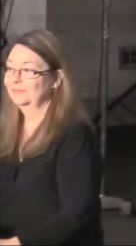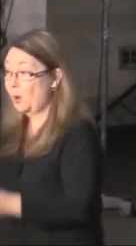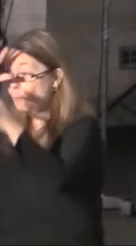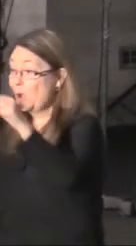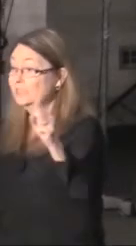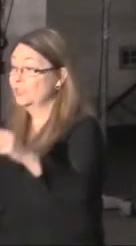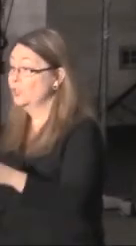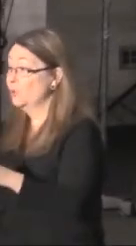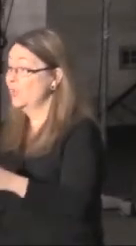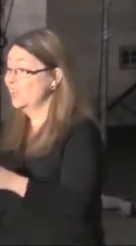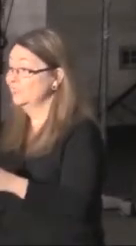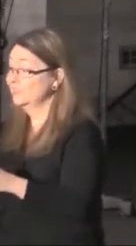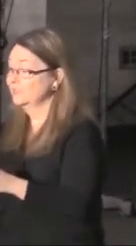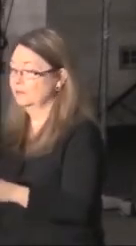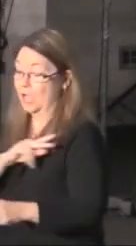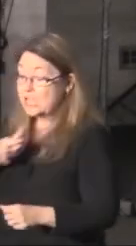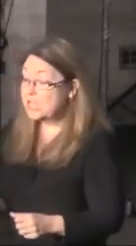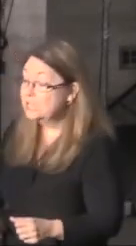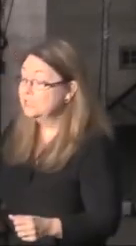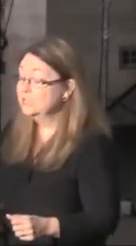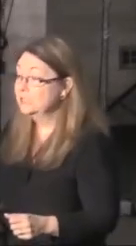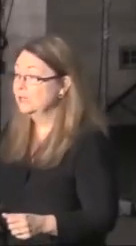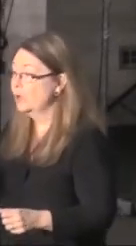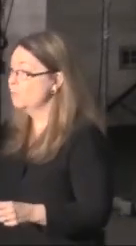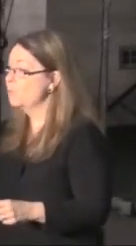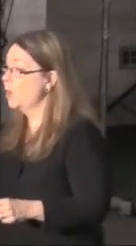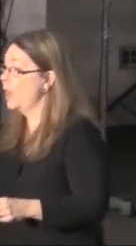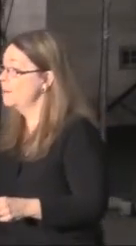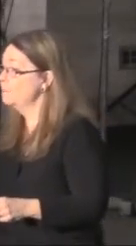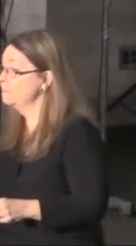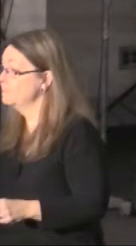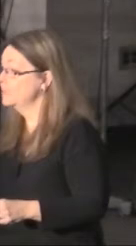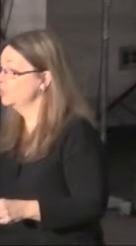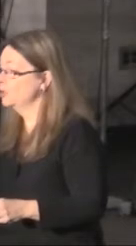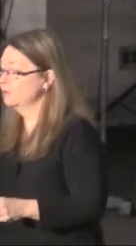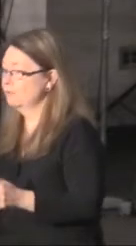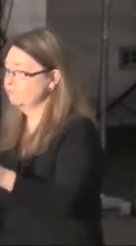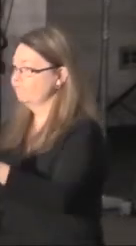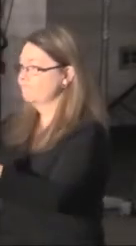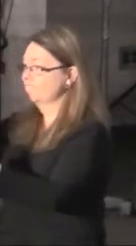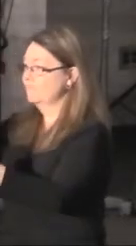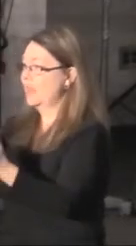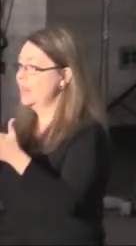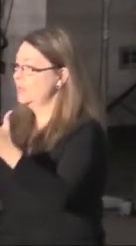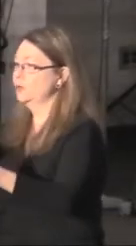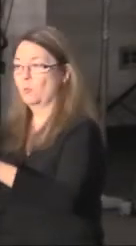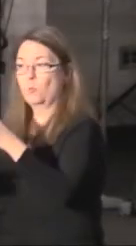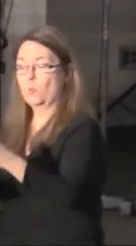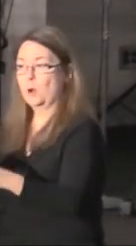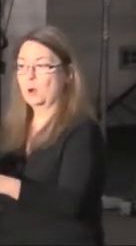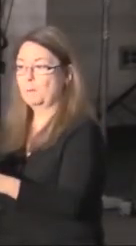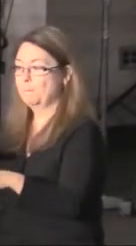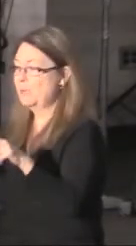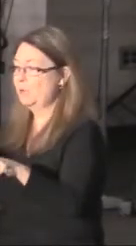United States, the King, the Prime Minister, the greatest leader in the entire known world, has people